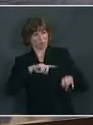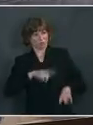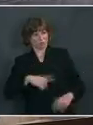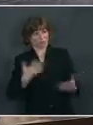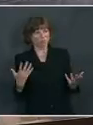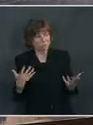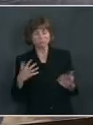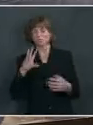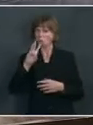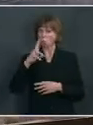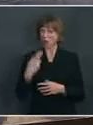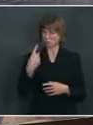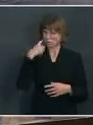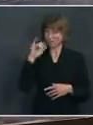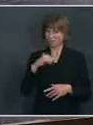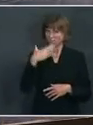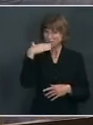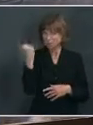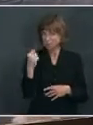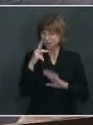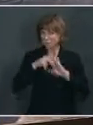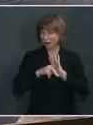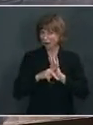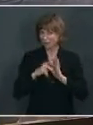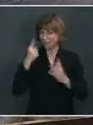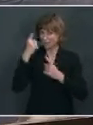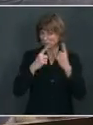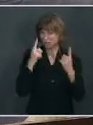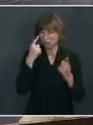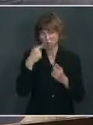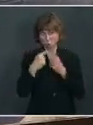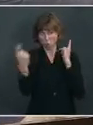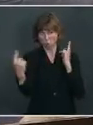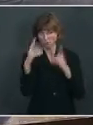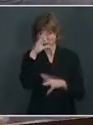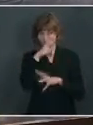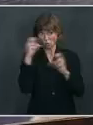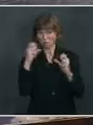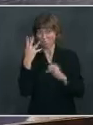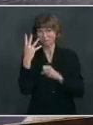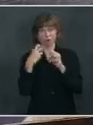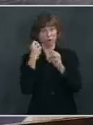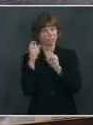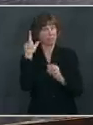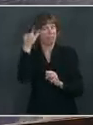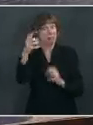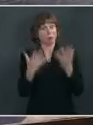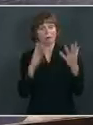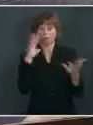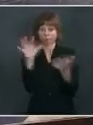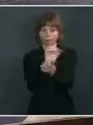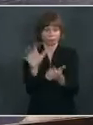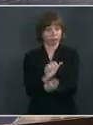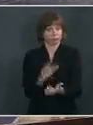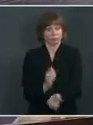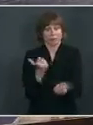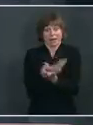this is the best way to make policy, considering an opposing president could come back in 4 years from now and erase all the work he's done with the